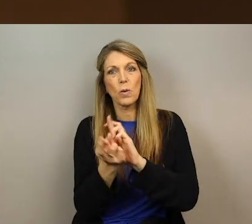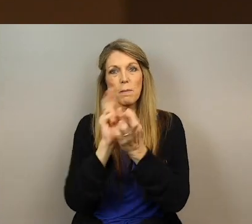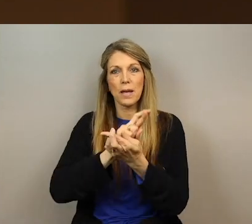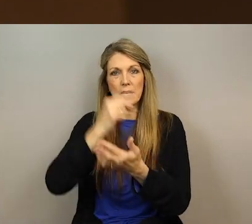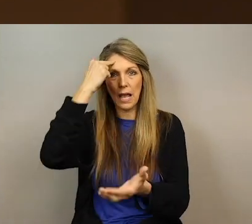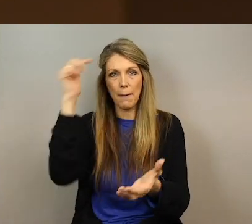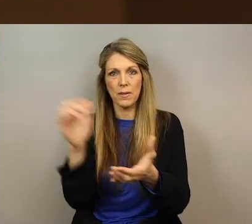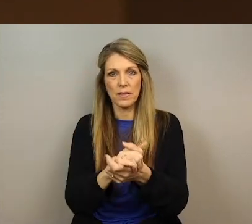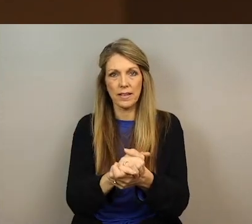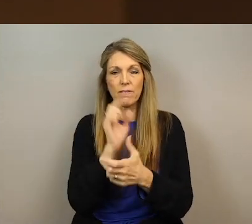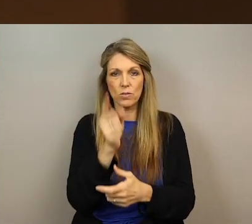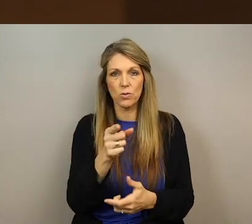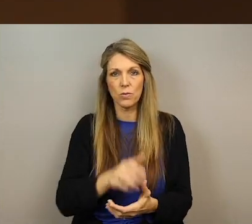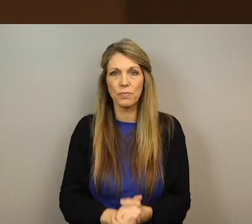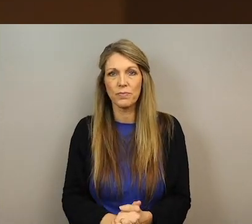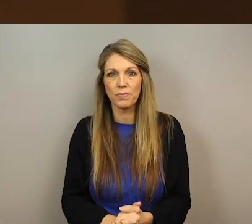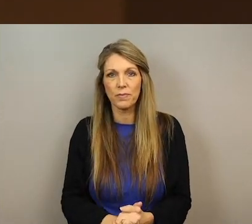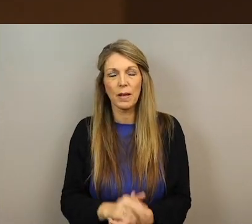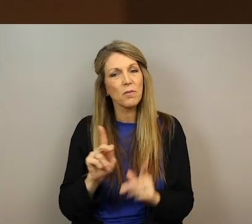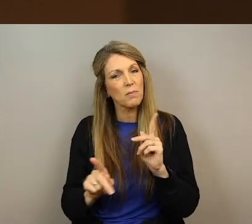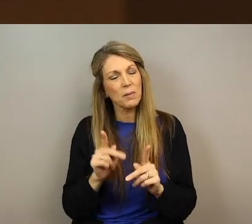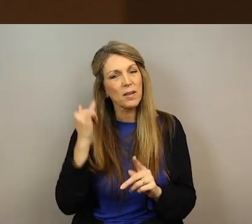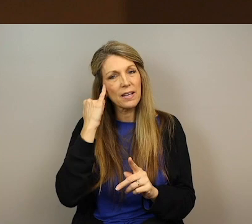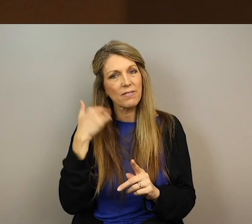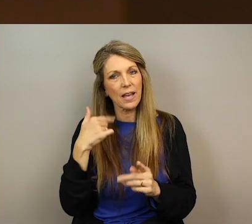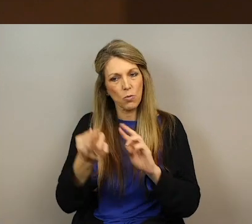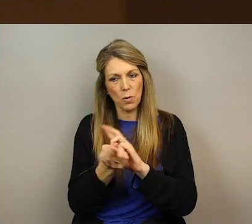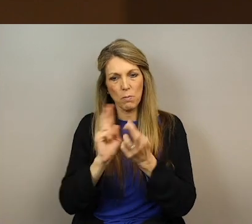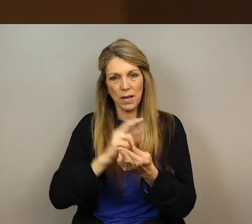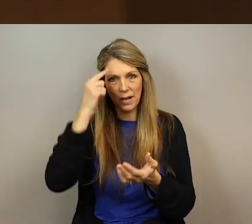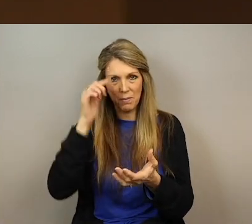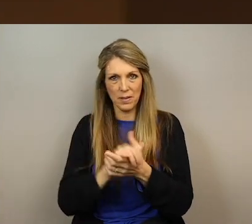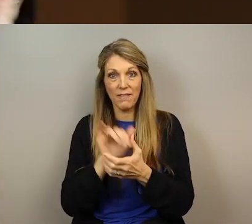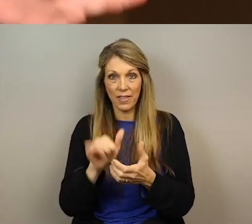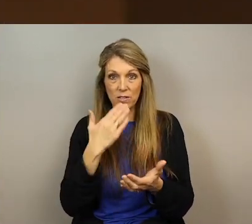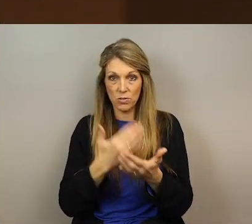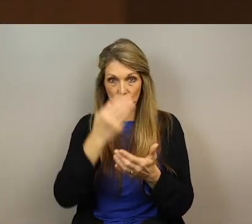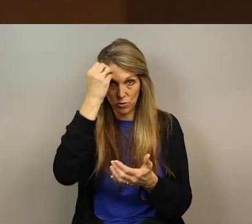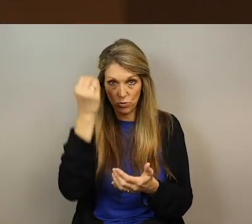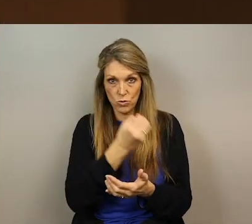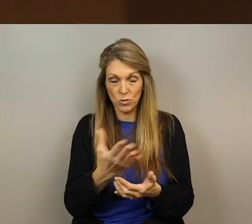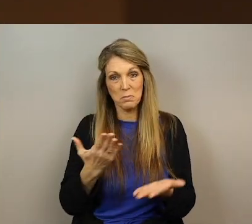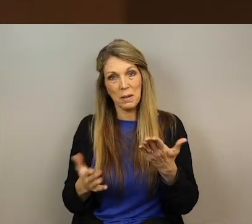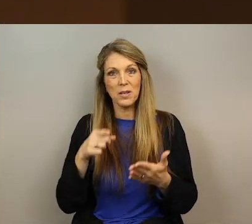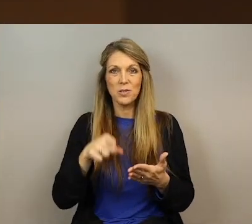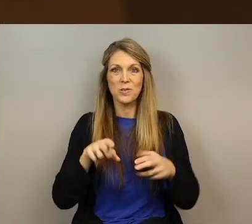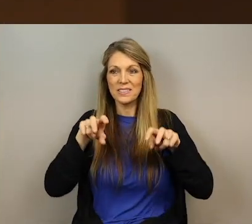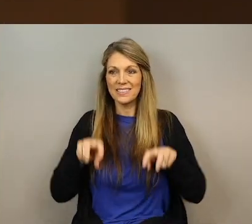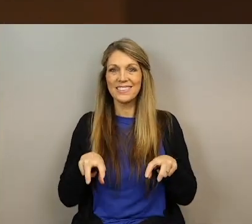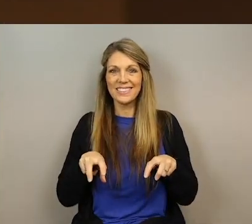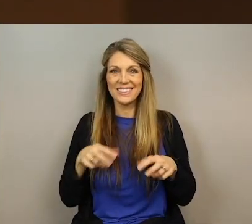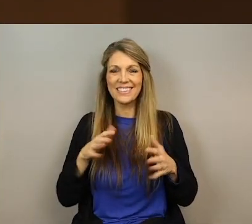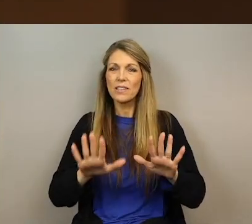believe. The gospel is good news for those who repent and believe. So, So I don't know what you're doing right now. You might be getting a little restless,